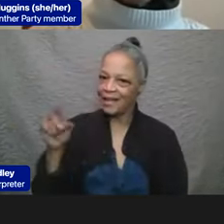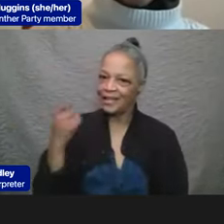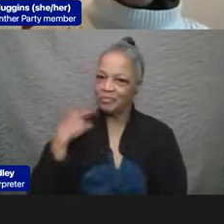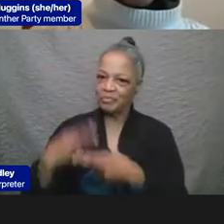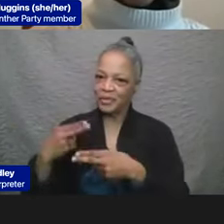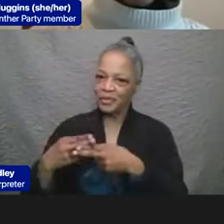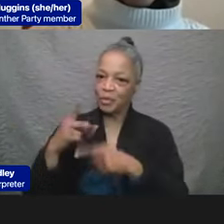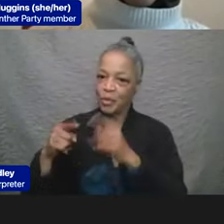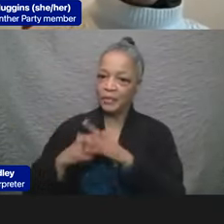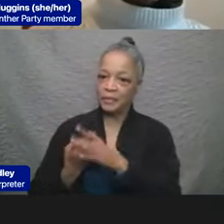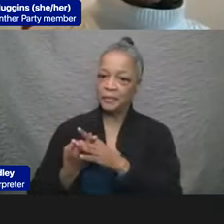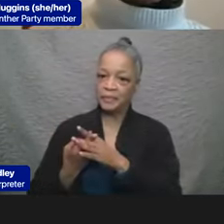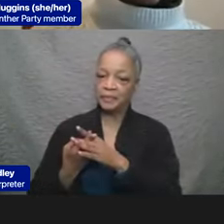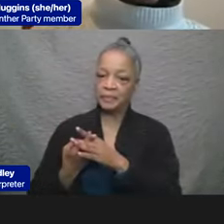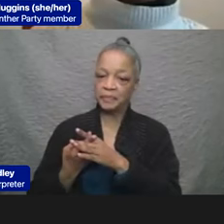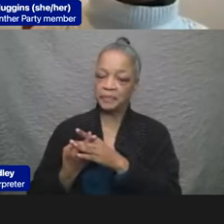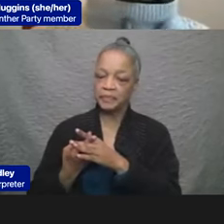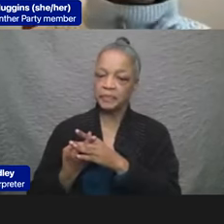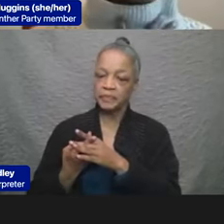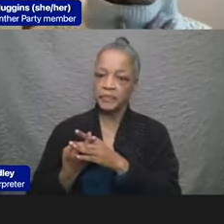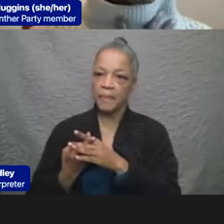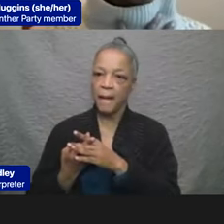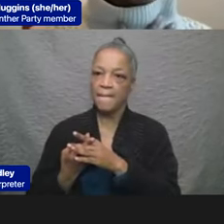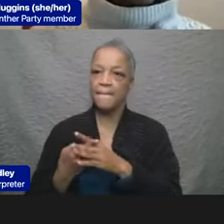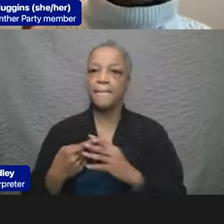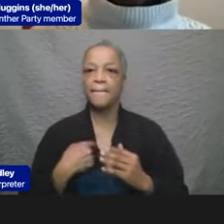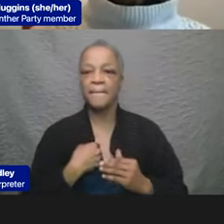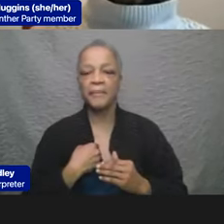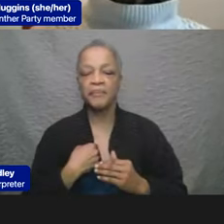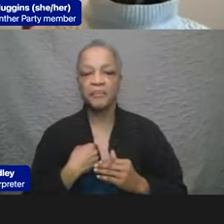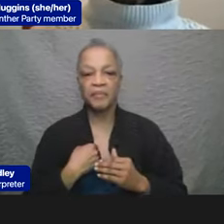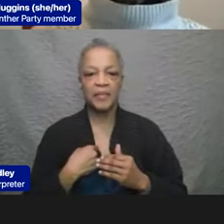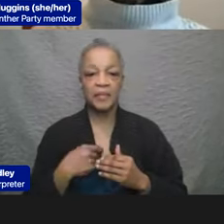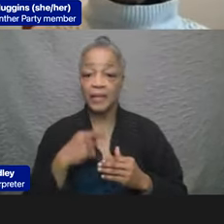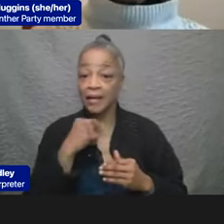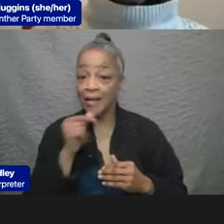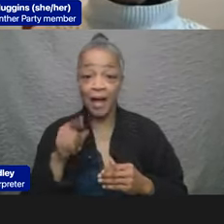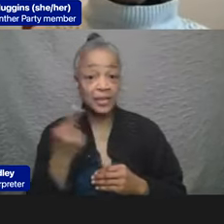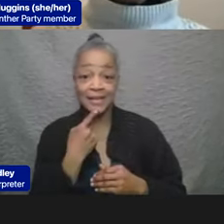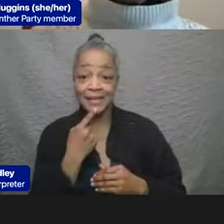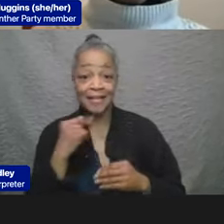when he began. And I think that I'm not just saying that as a woman.